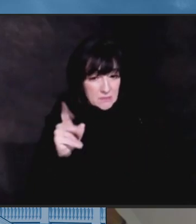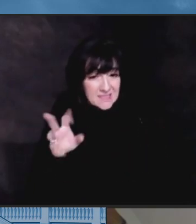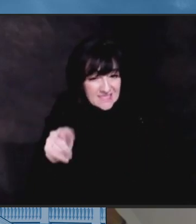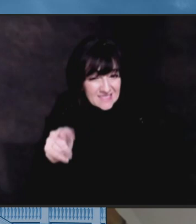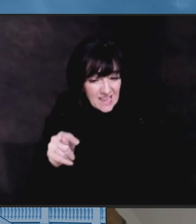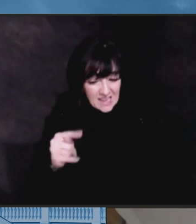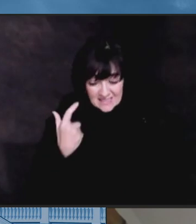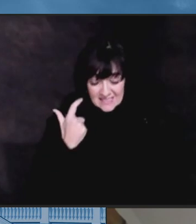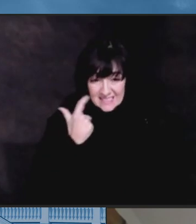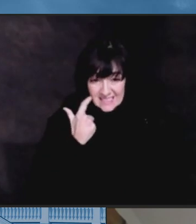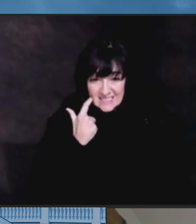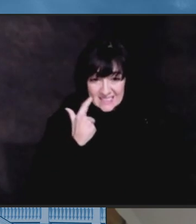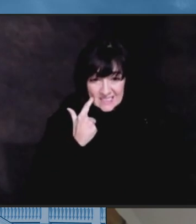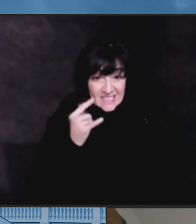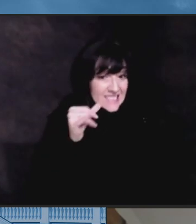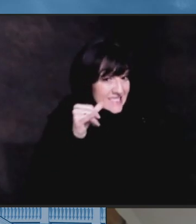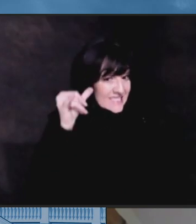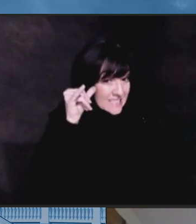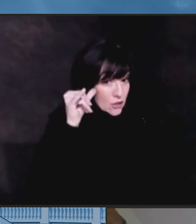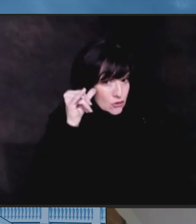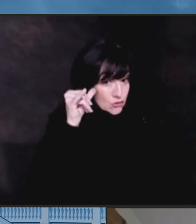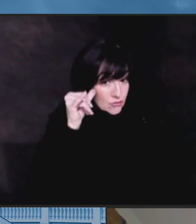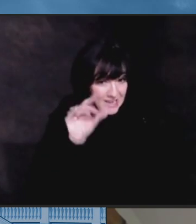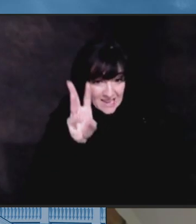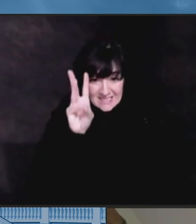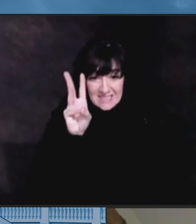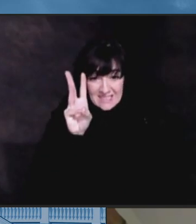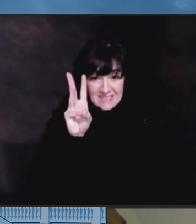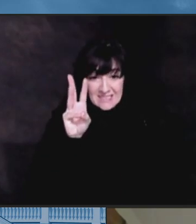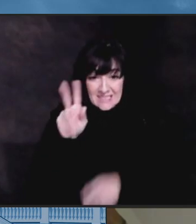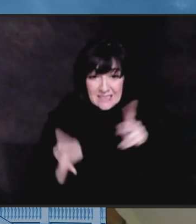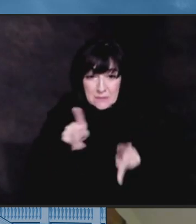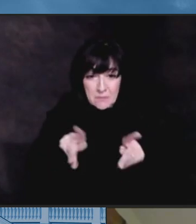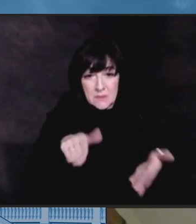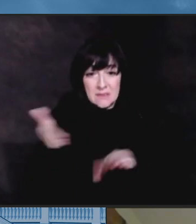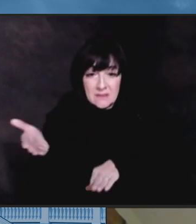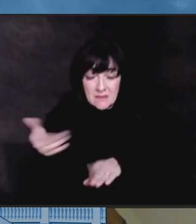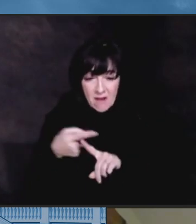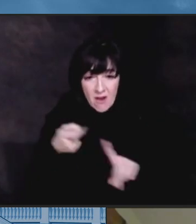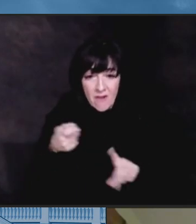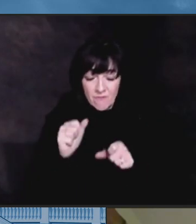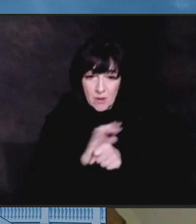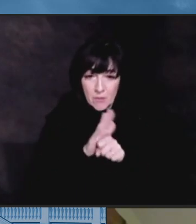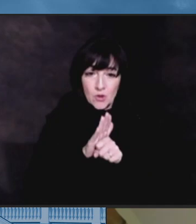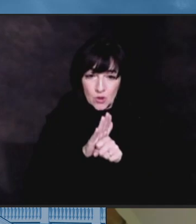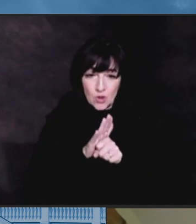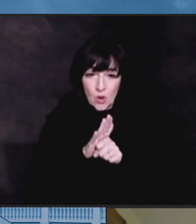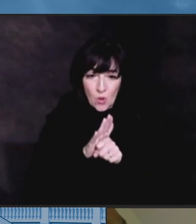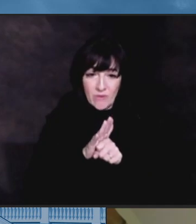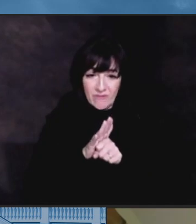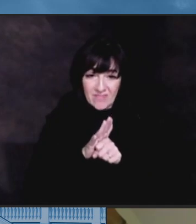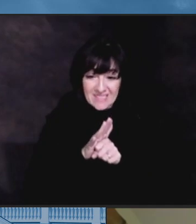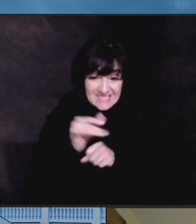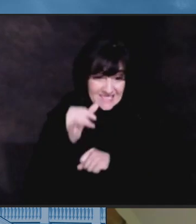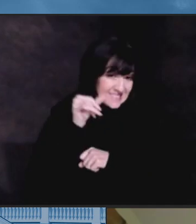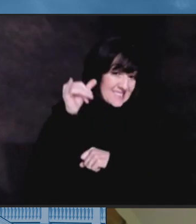County yesterday, which is quite notable. So although the case rates